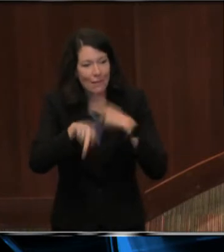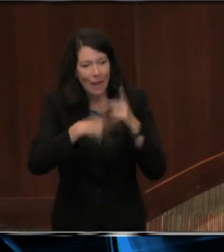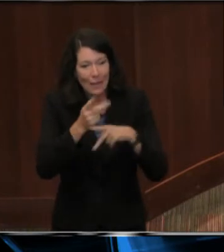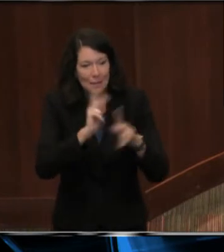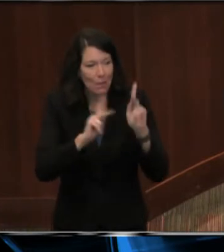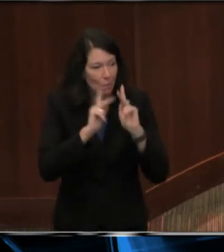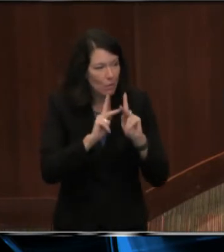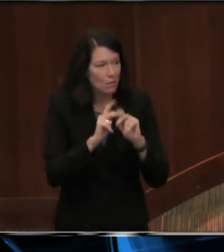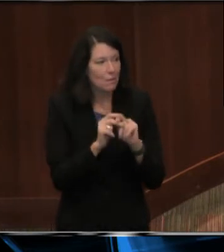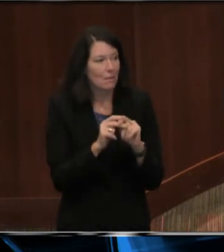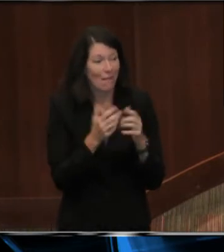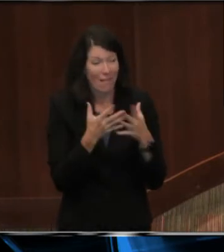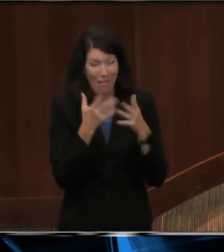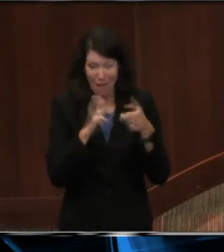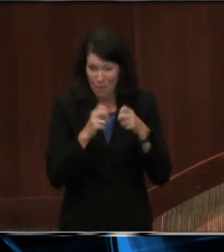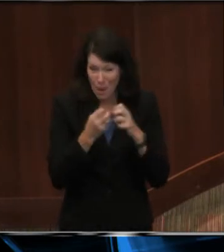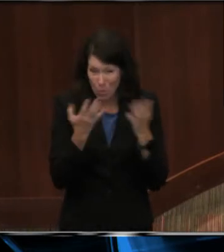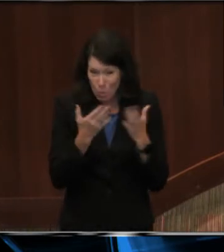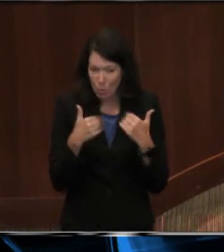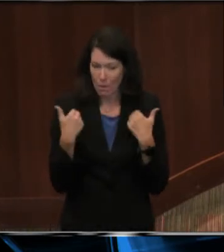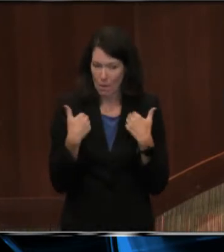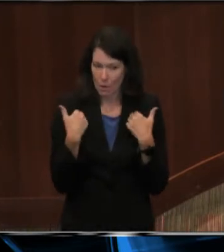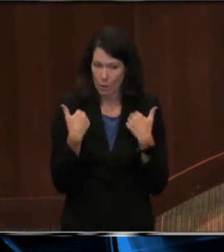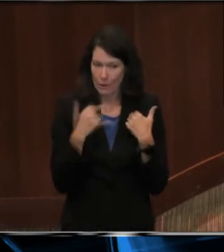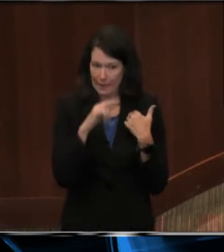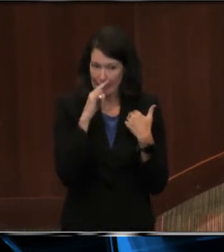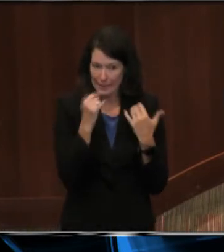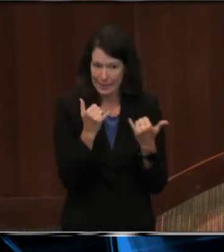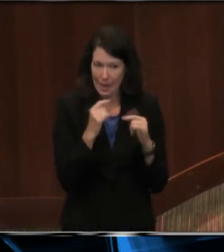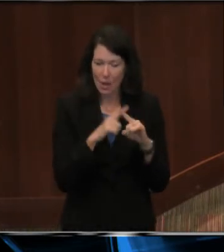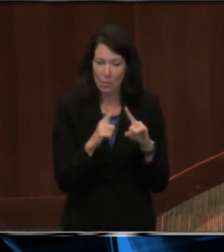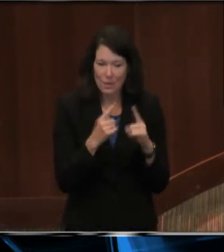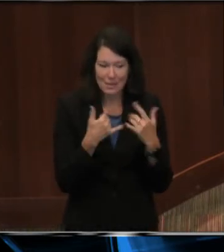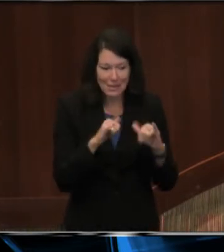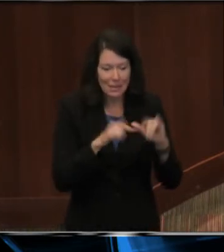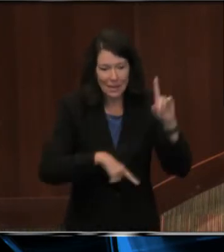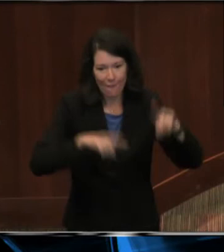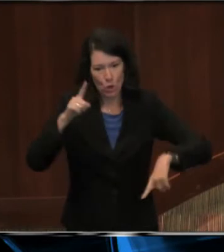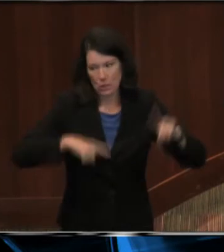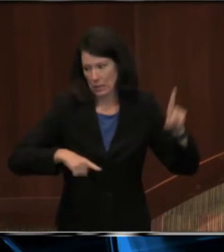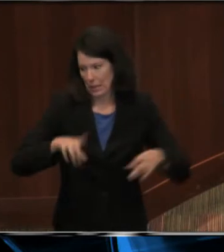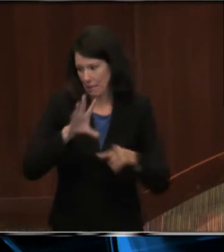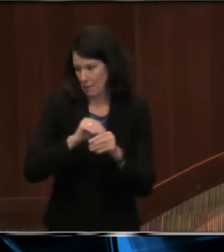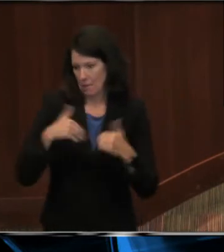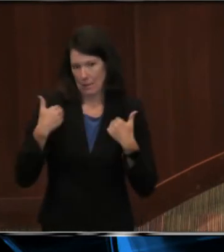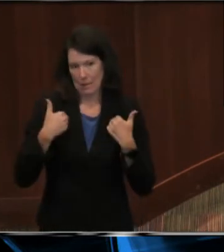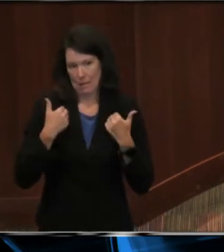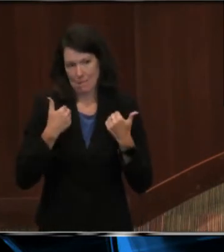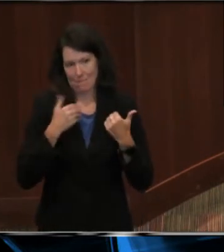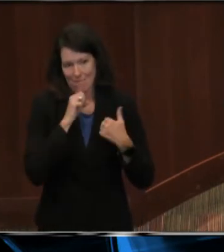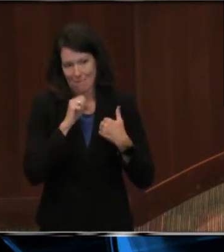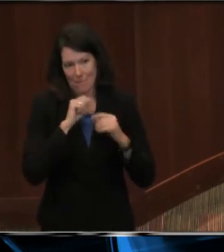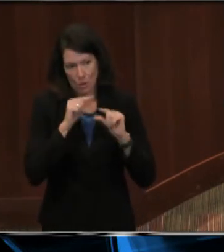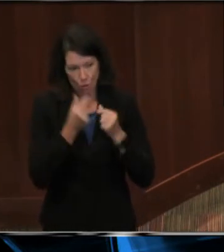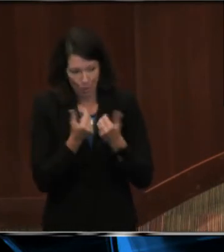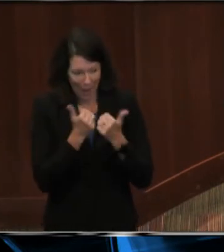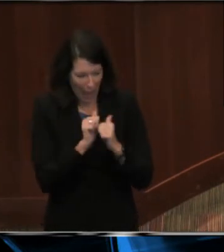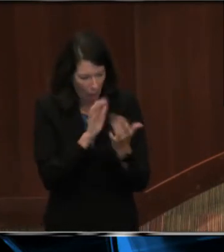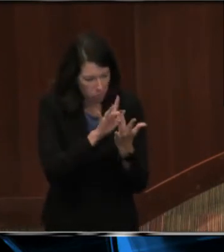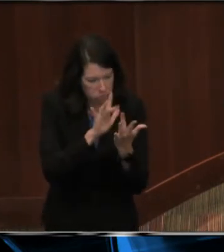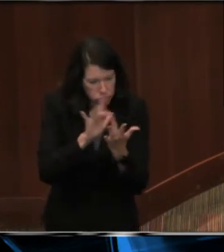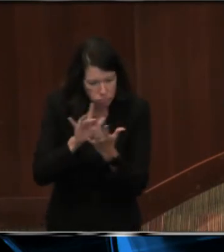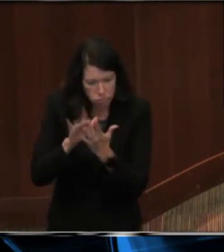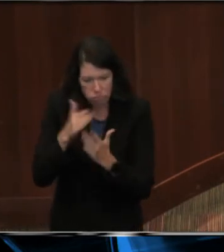was mentioning, a lot of the issue is in the younger generation, but obviously within that there's a ton of diversity, and we want to figure out how to best tailor those